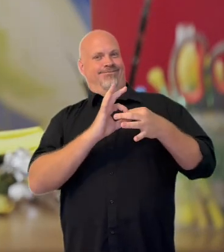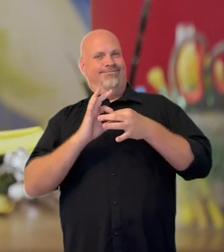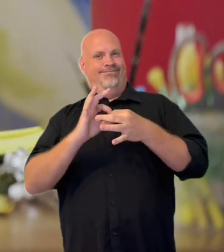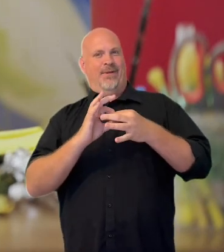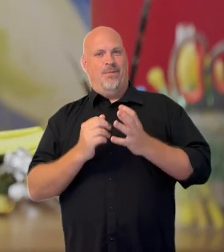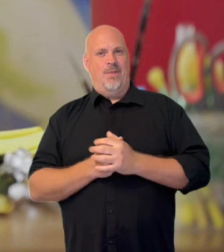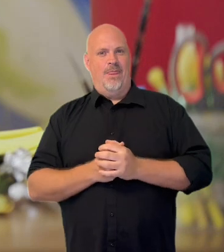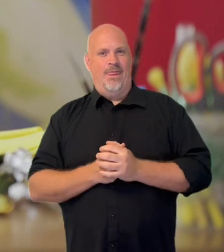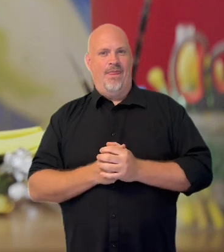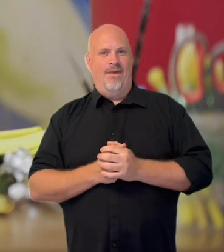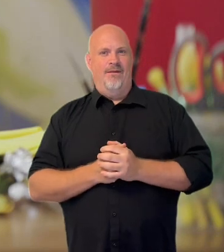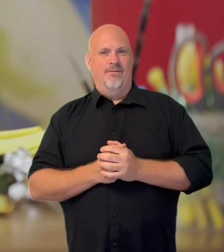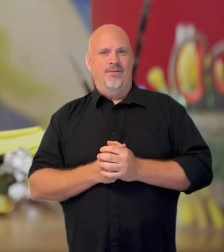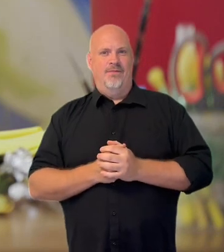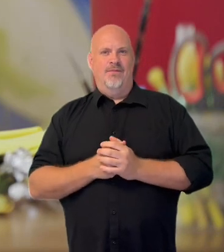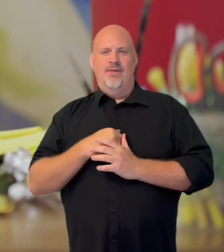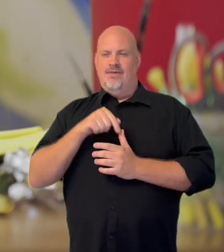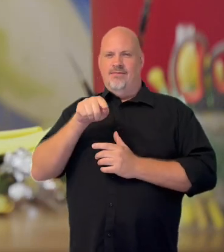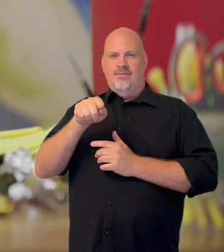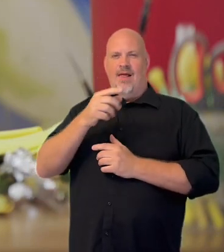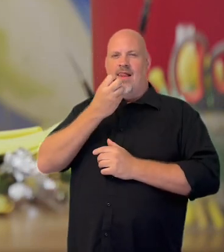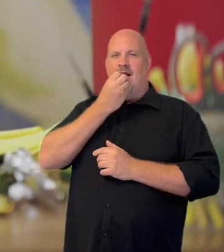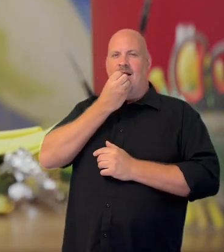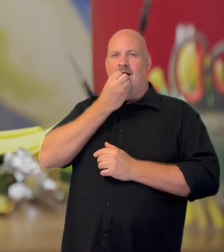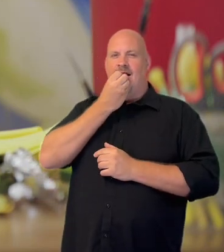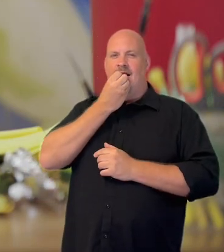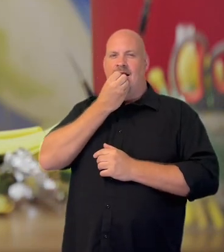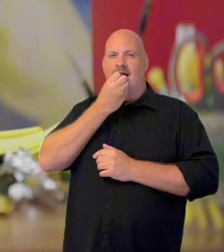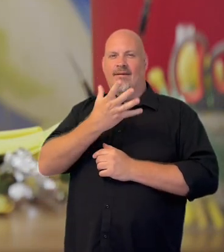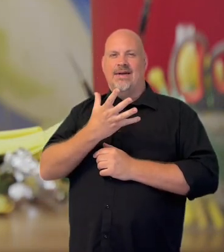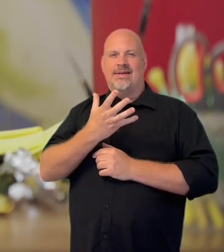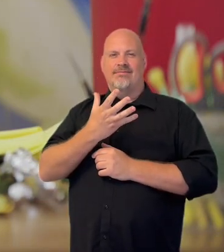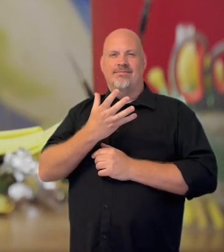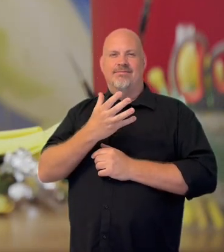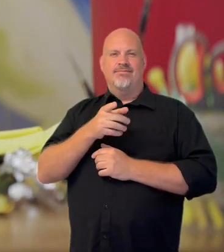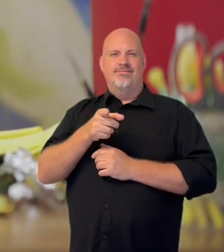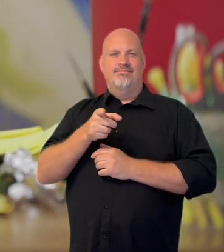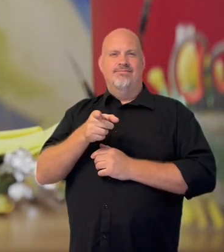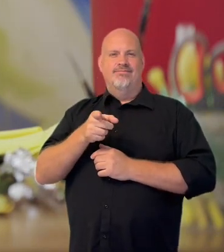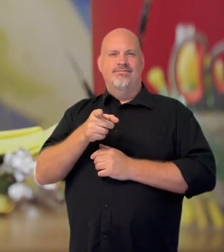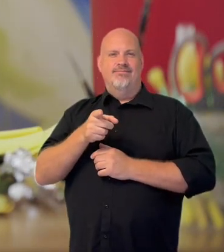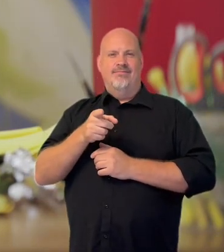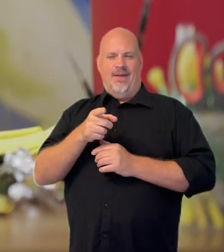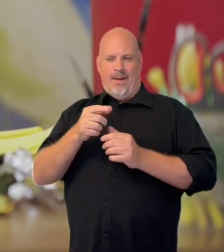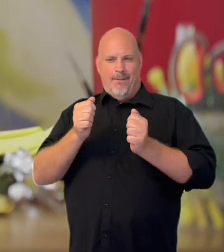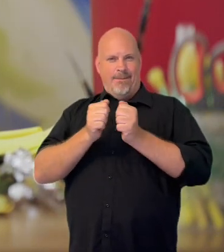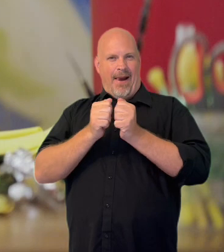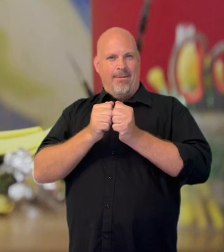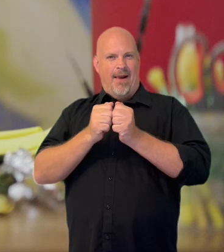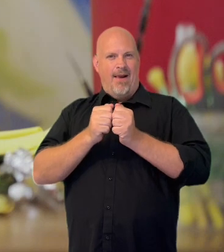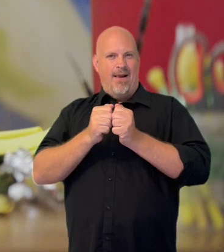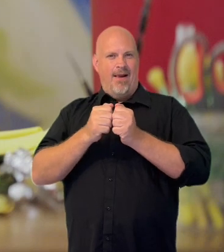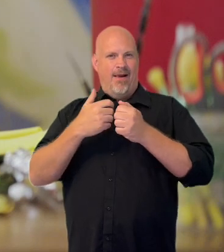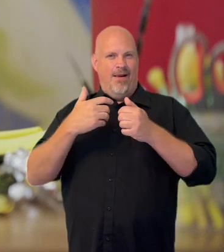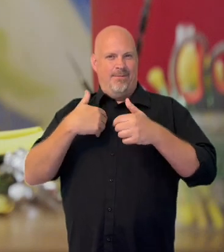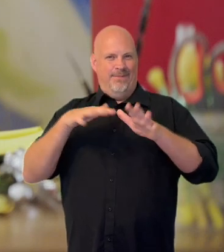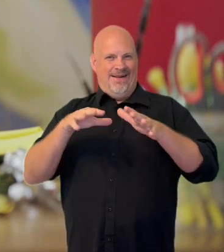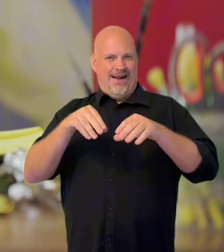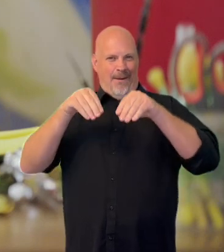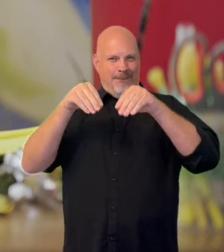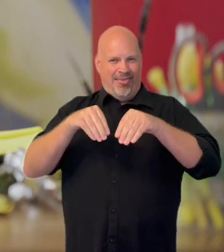and dyed paper that I made earlier. So what we want to do for this is you